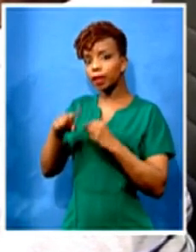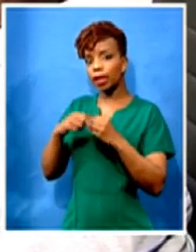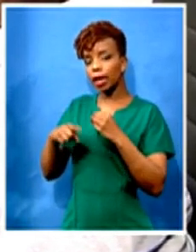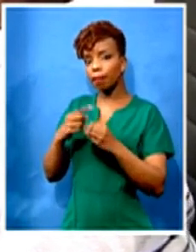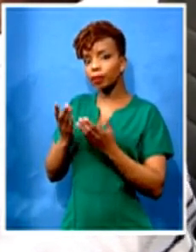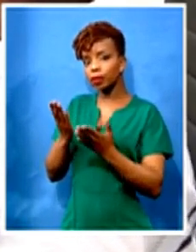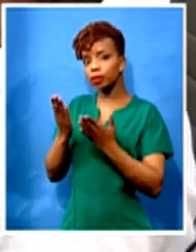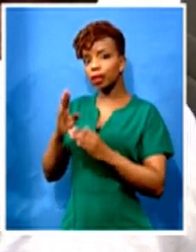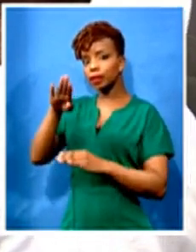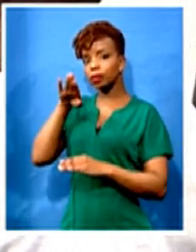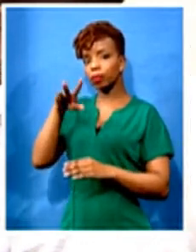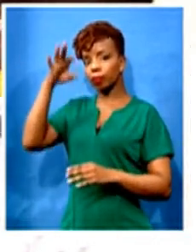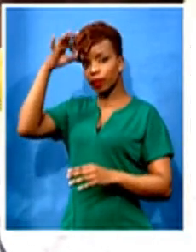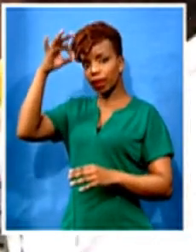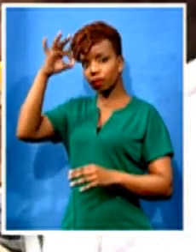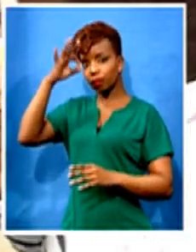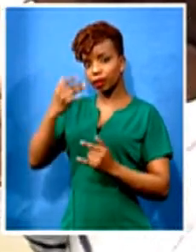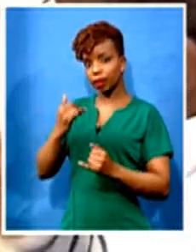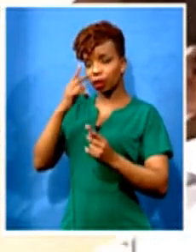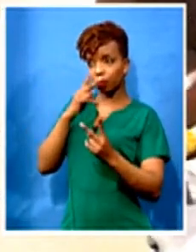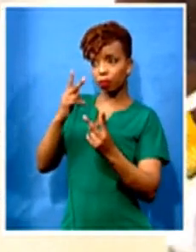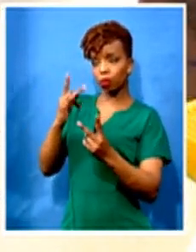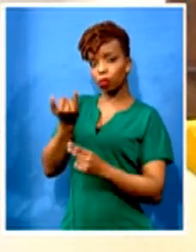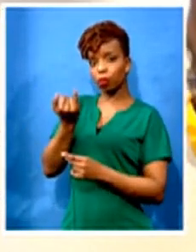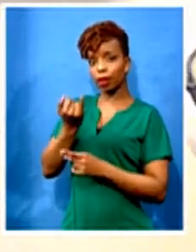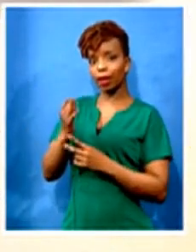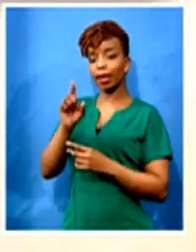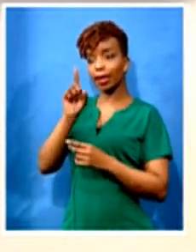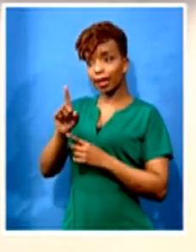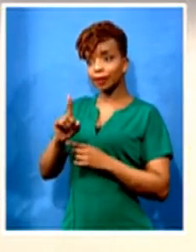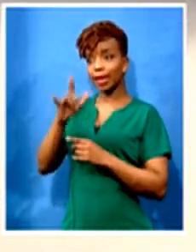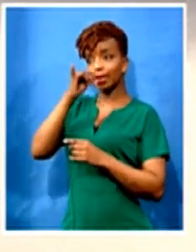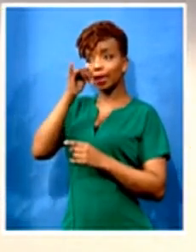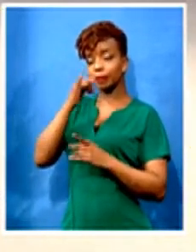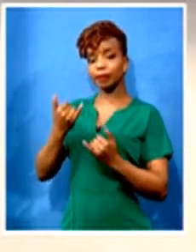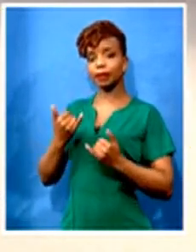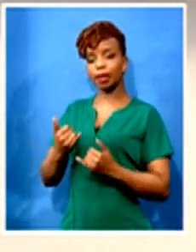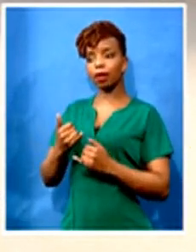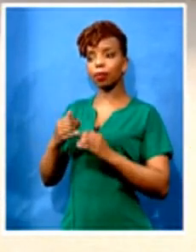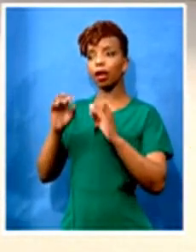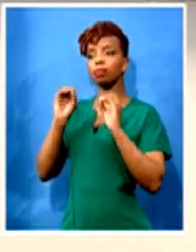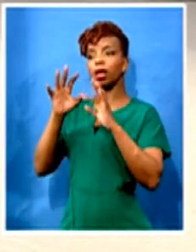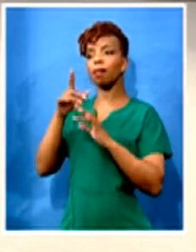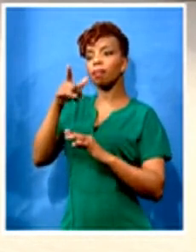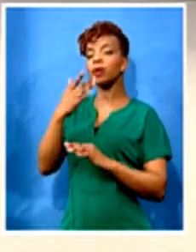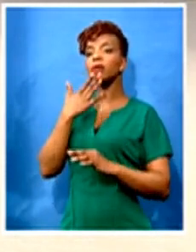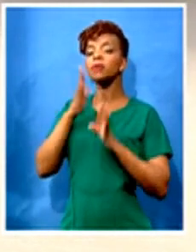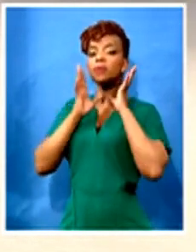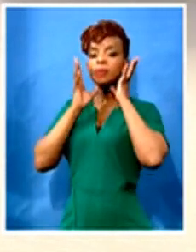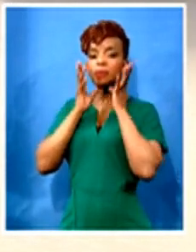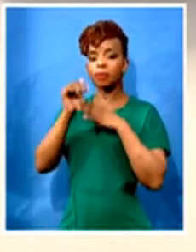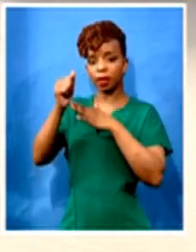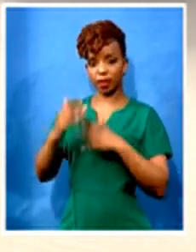throwing out its kindness to the EFF leader Julius Malema? Well, as a matter of fact, we should remember